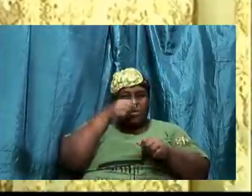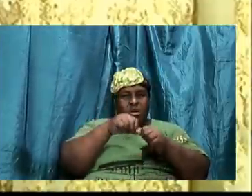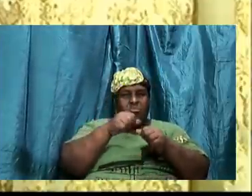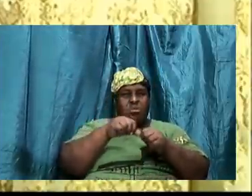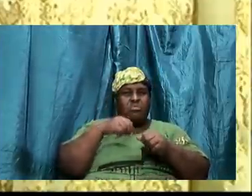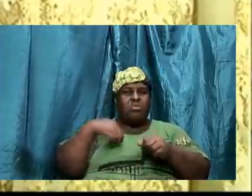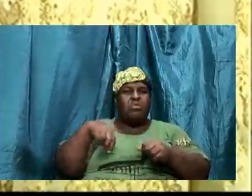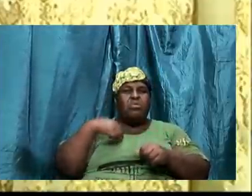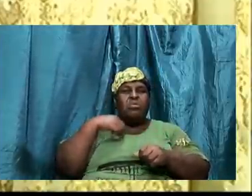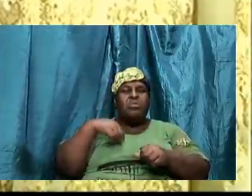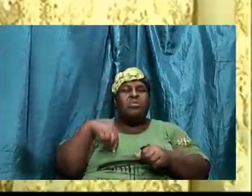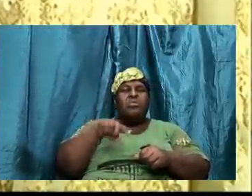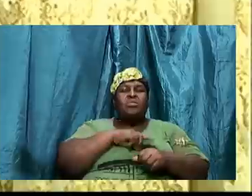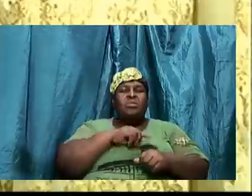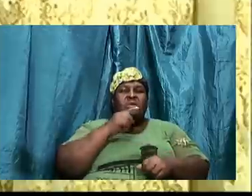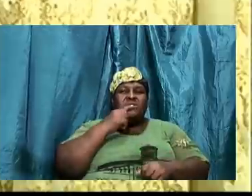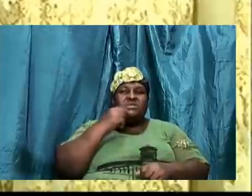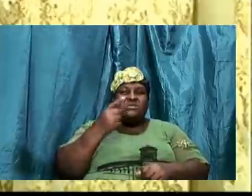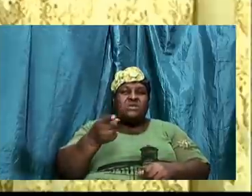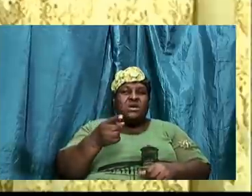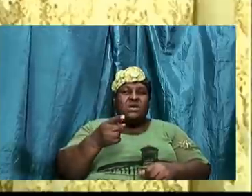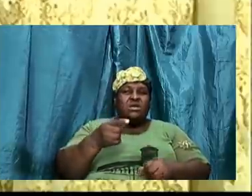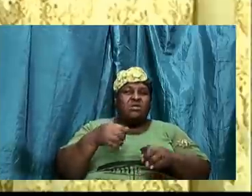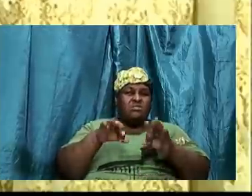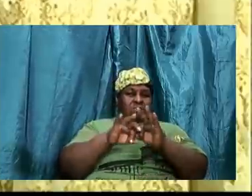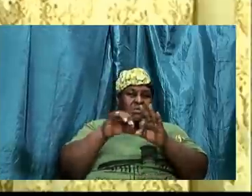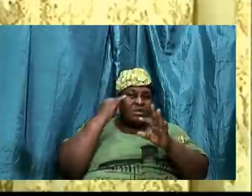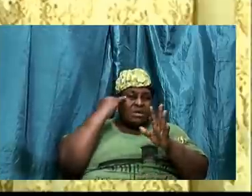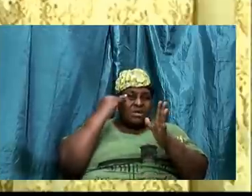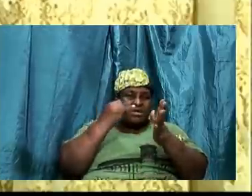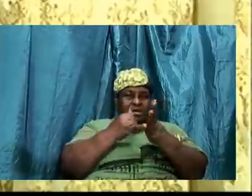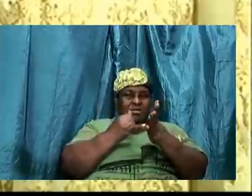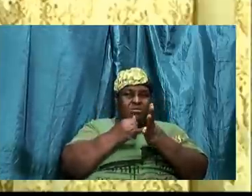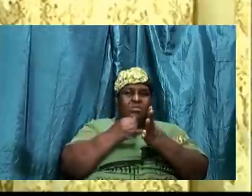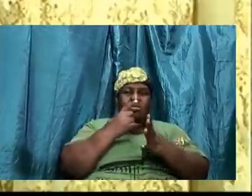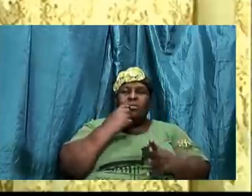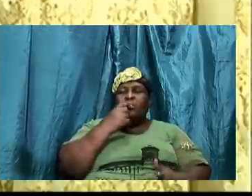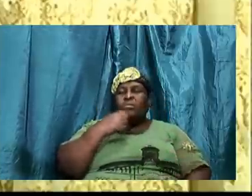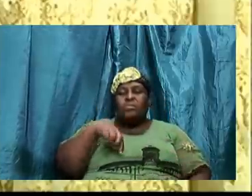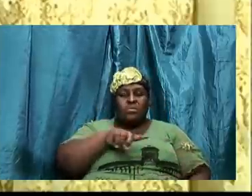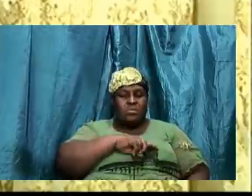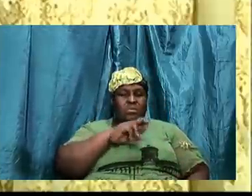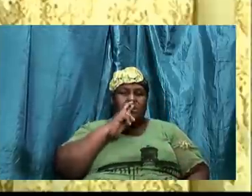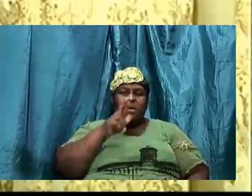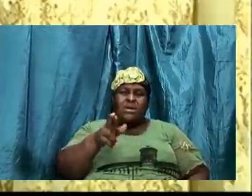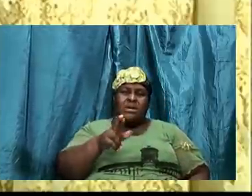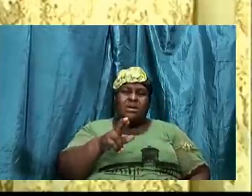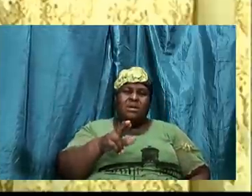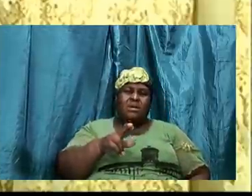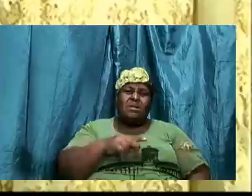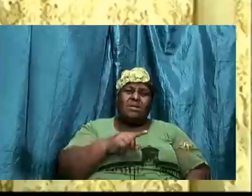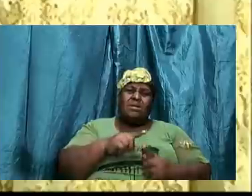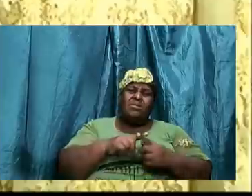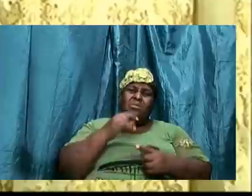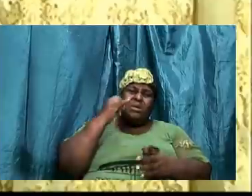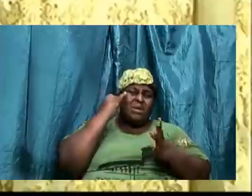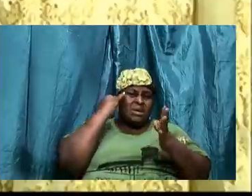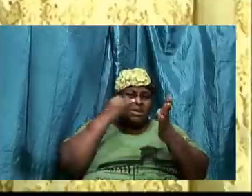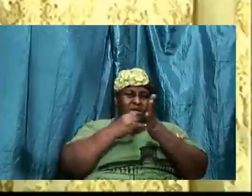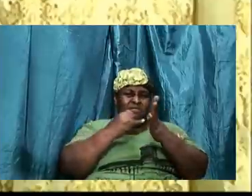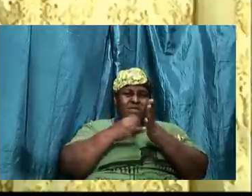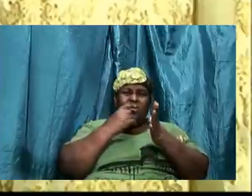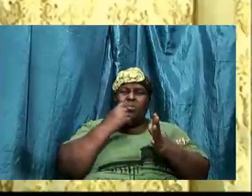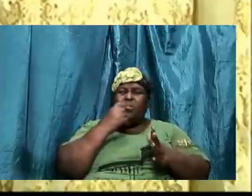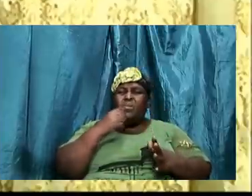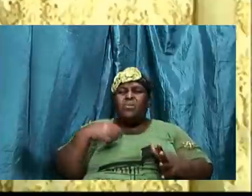been saying it's important that we identify who we are. Because when we identify who we are,